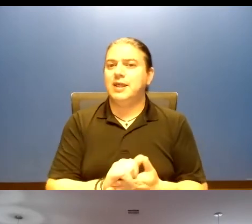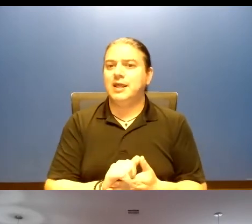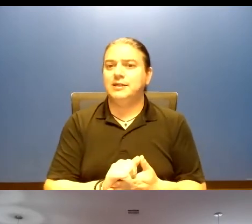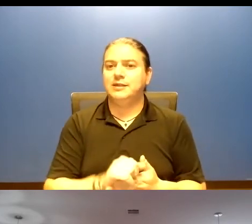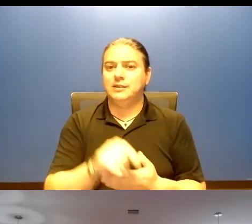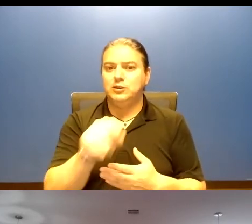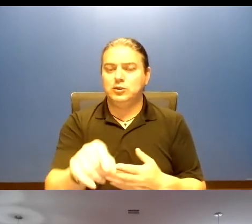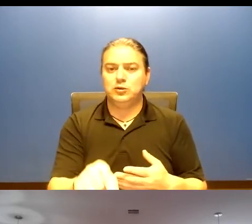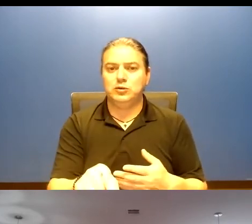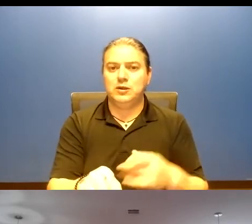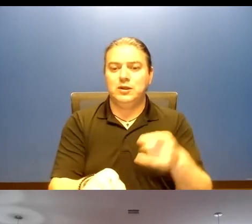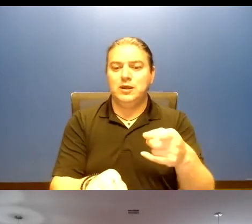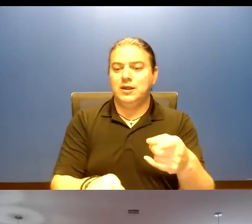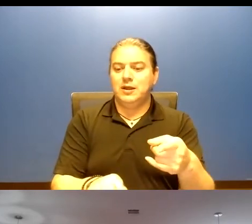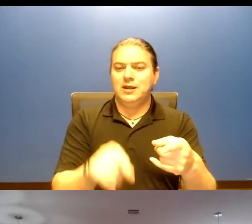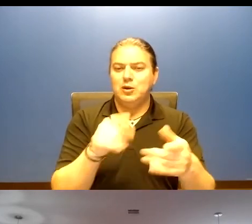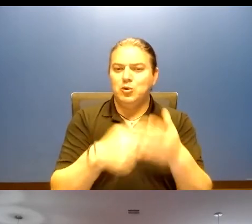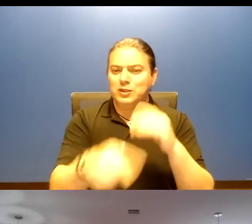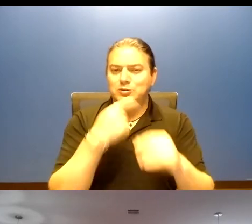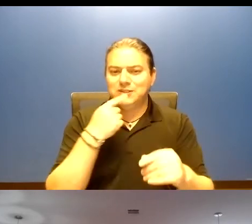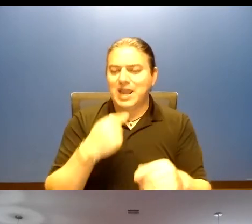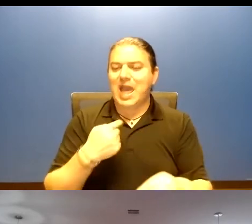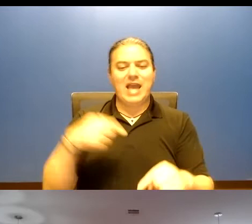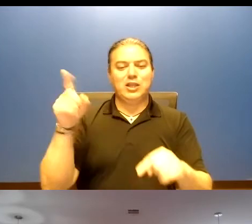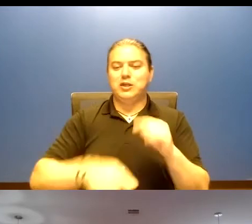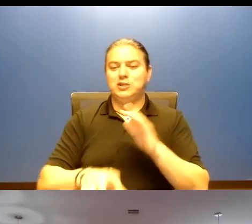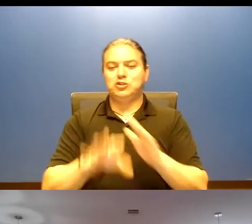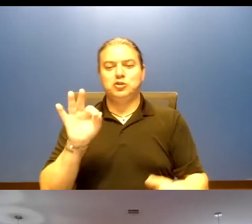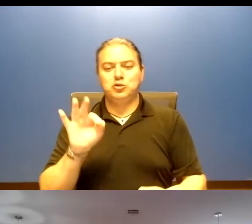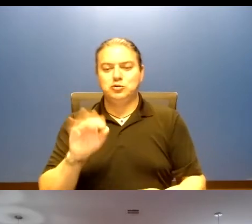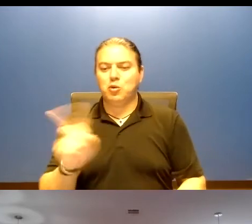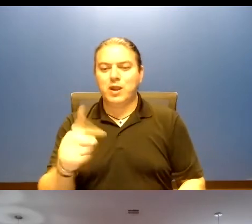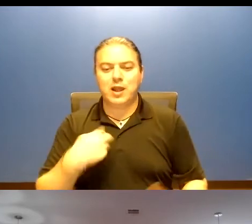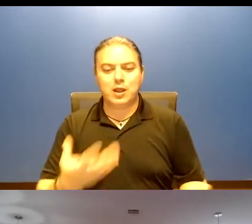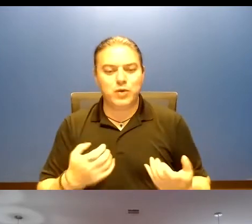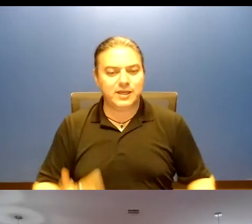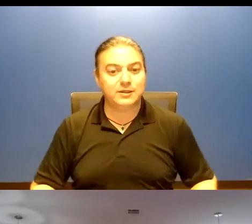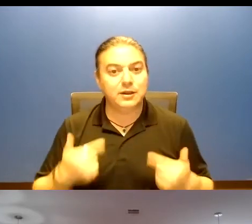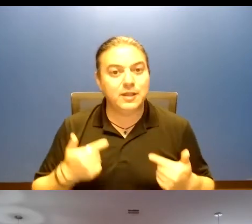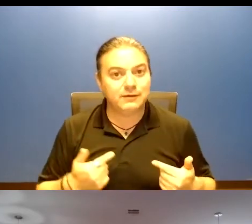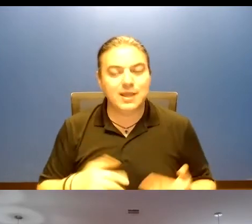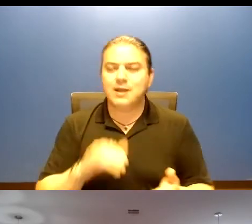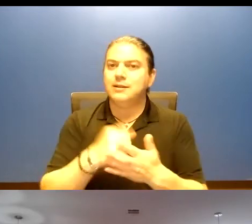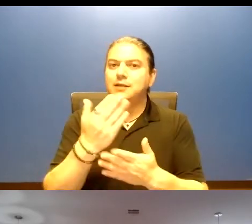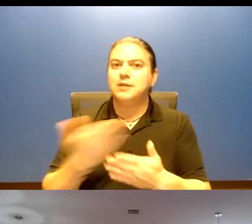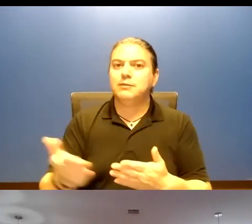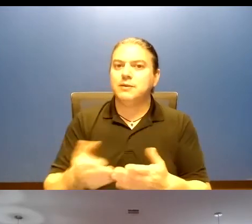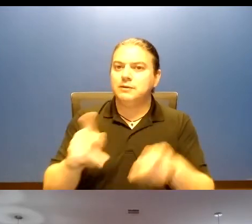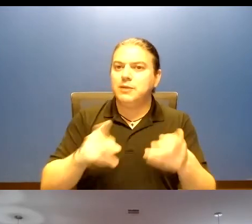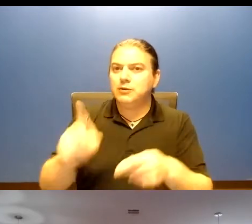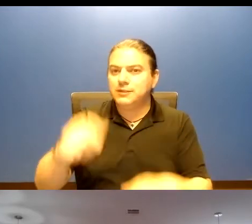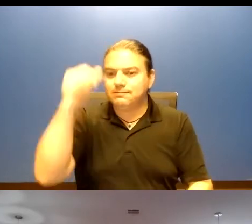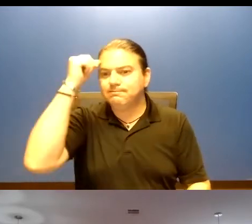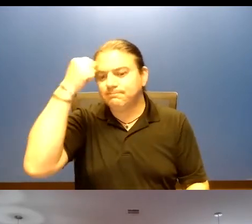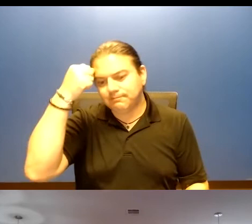I couldn't choose to live where I wanted to live. And I think that's something that our attendees need to keep in mind as they hear all of